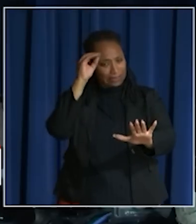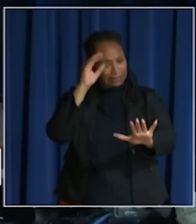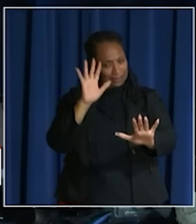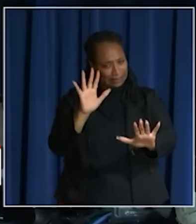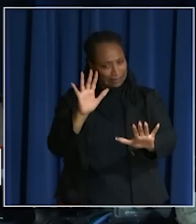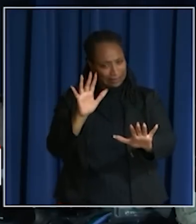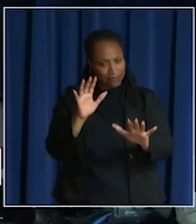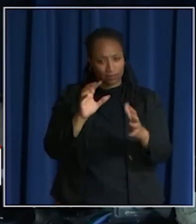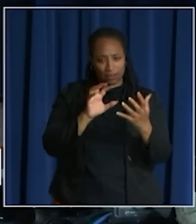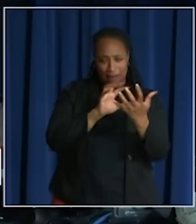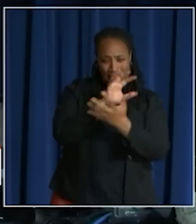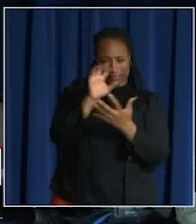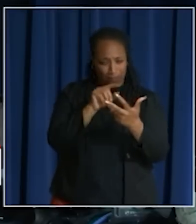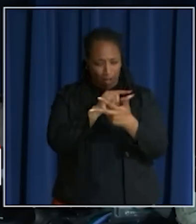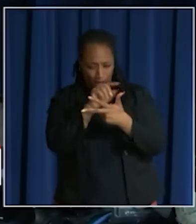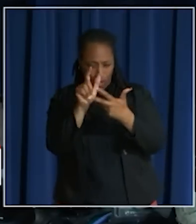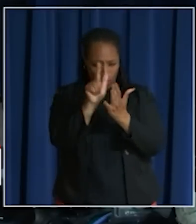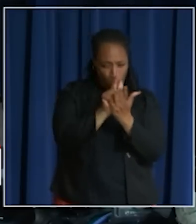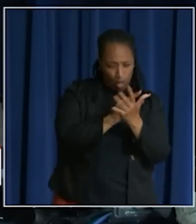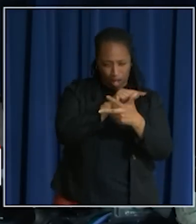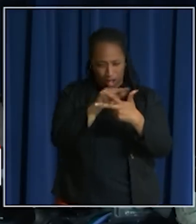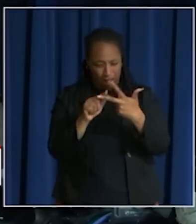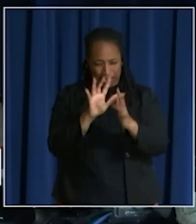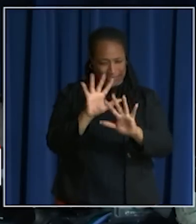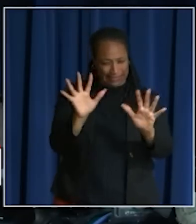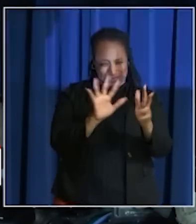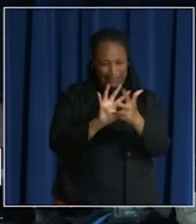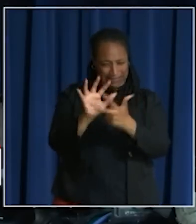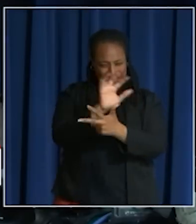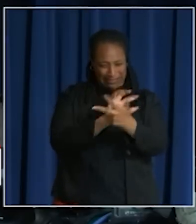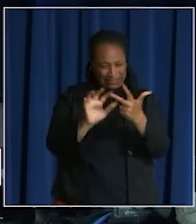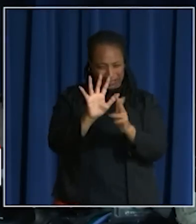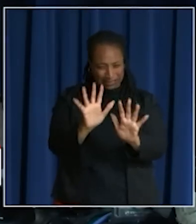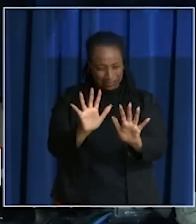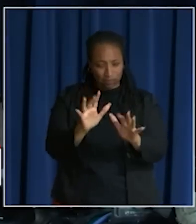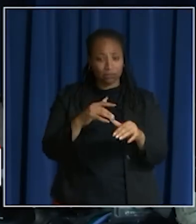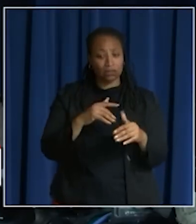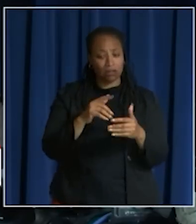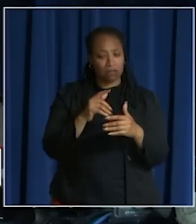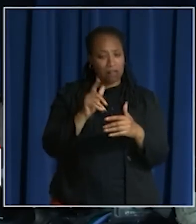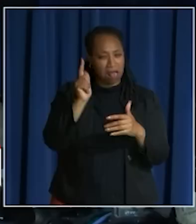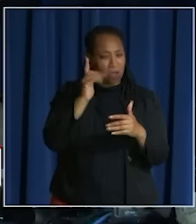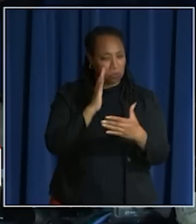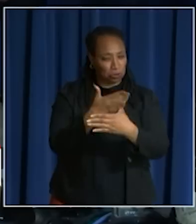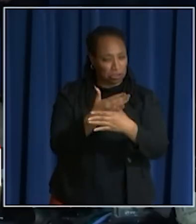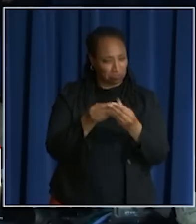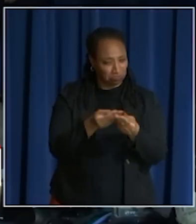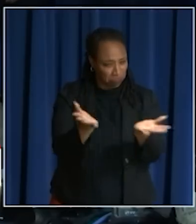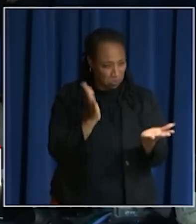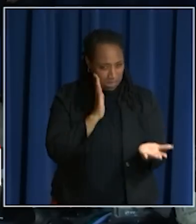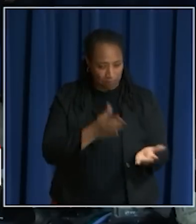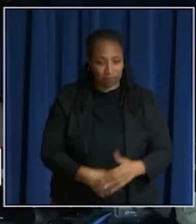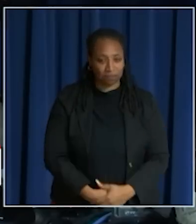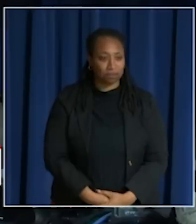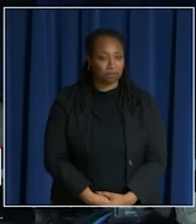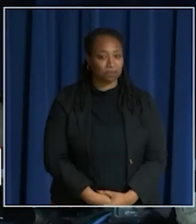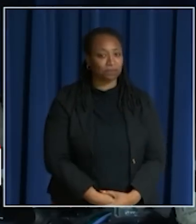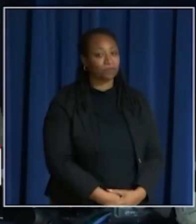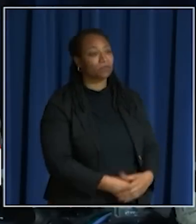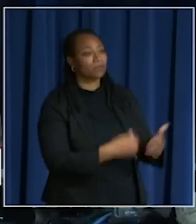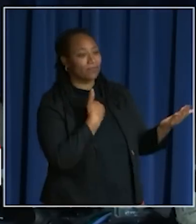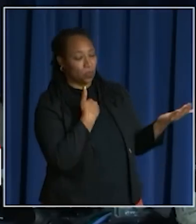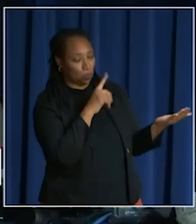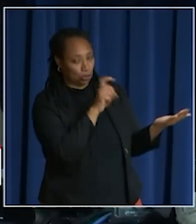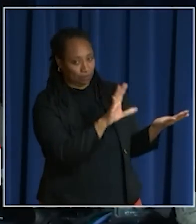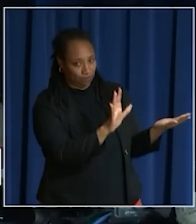right now, but I will be happy to share that with you. Okay, I'll take a few more. Yep. Mayor, and along with those